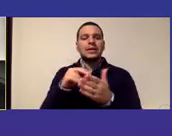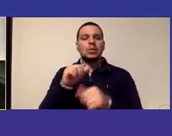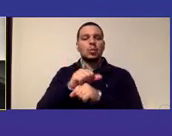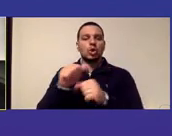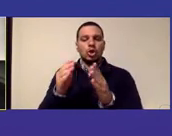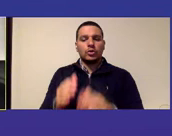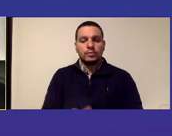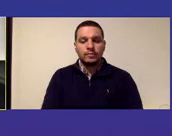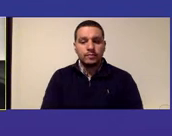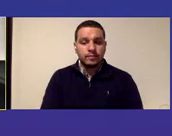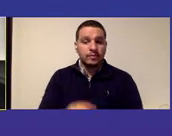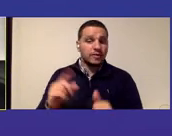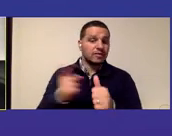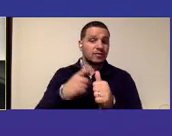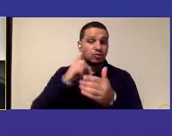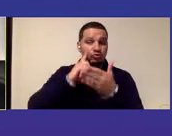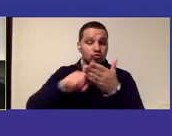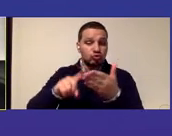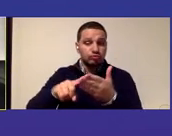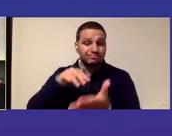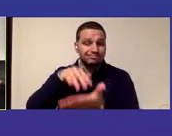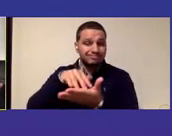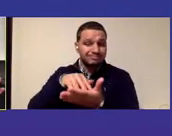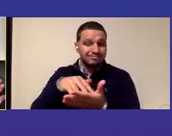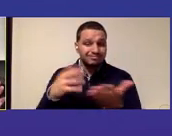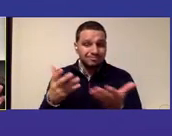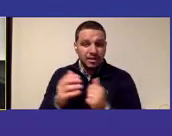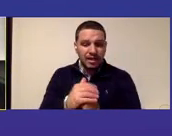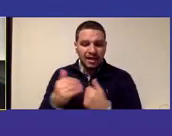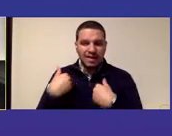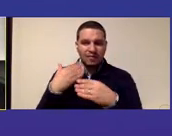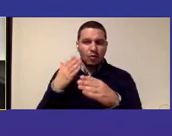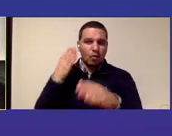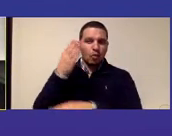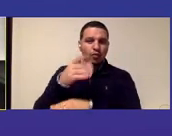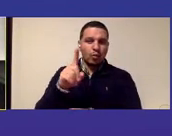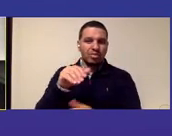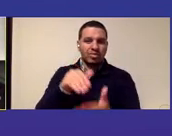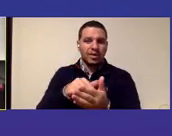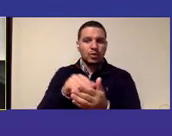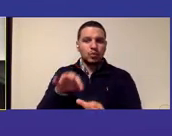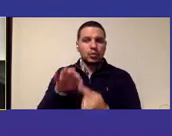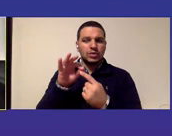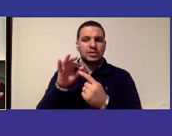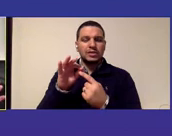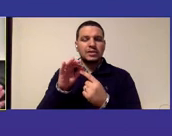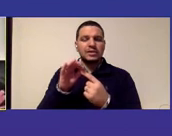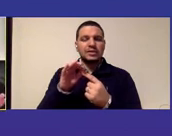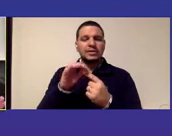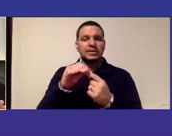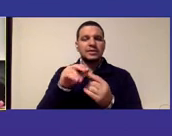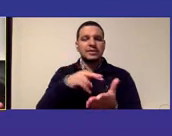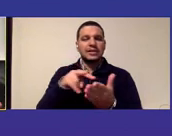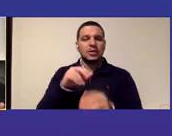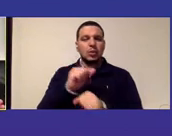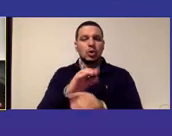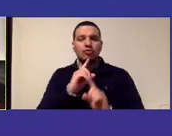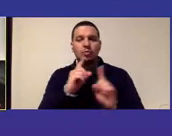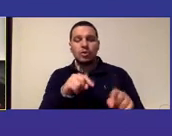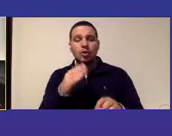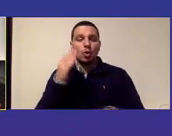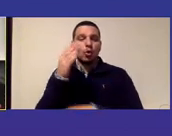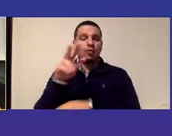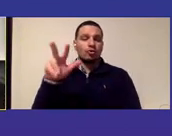The first research study had over 1,000 unique individual dance worker responses and over 300